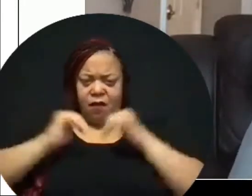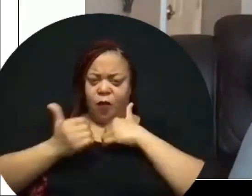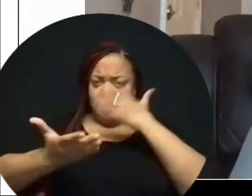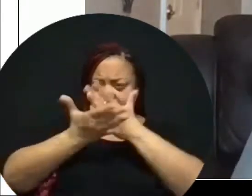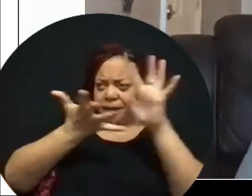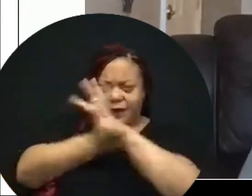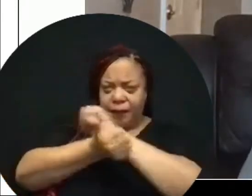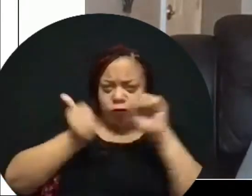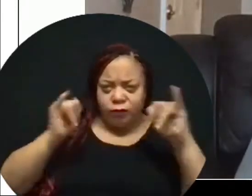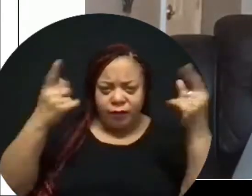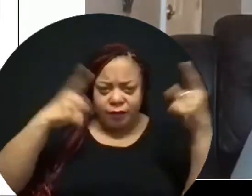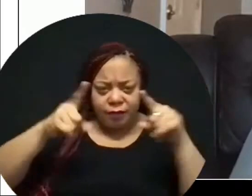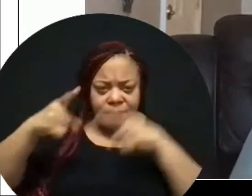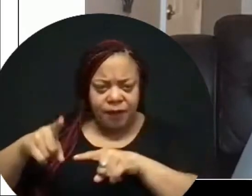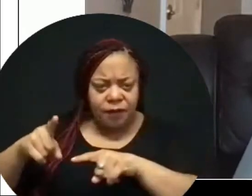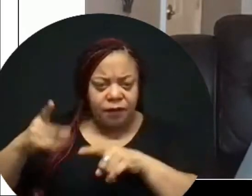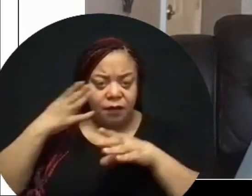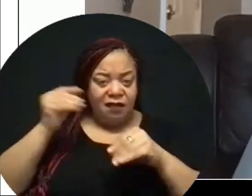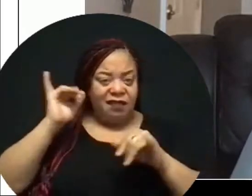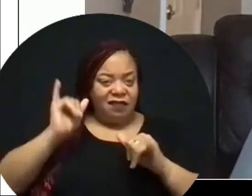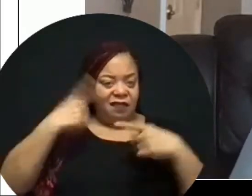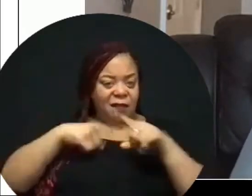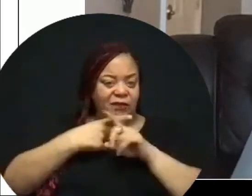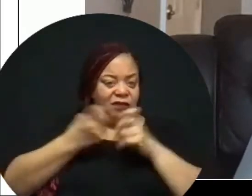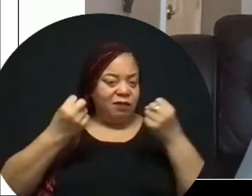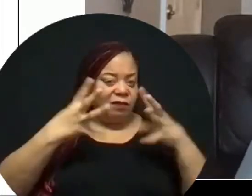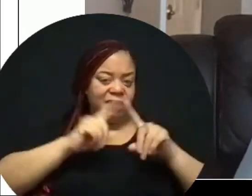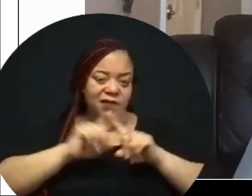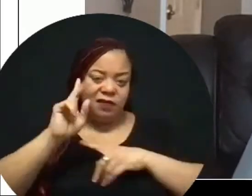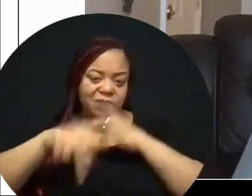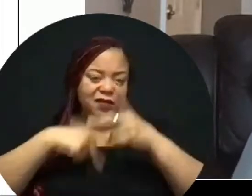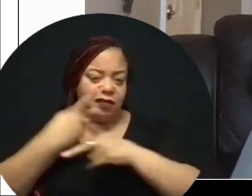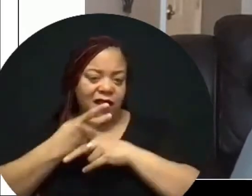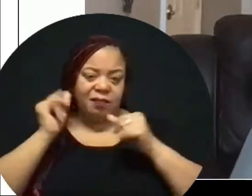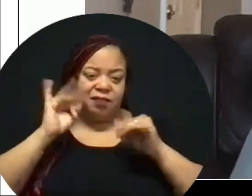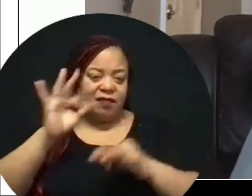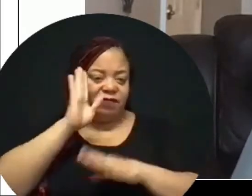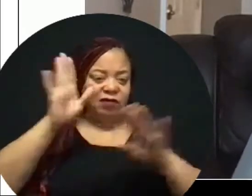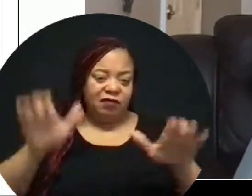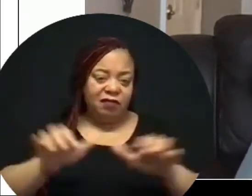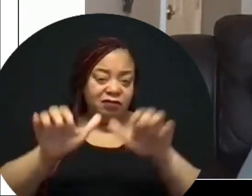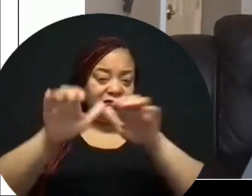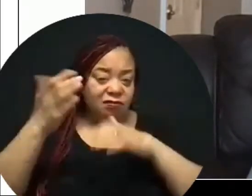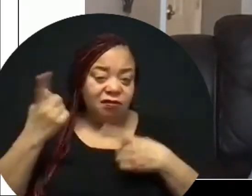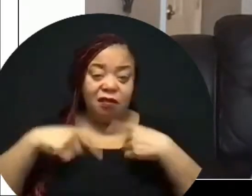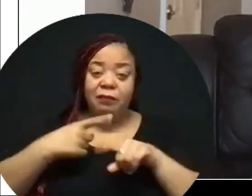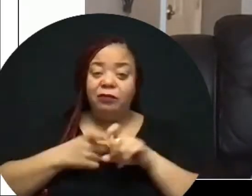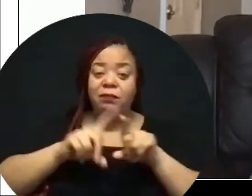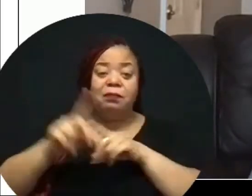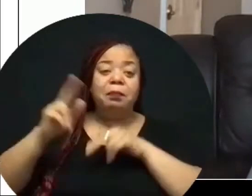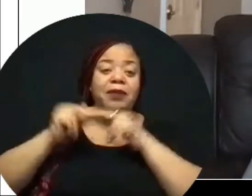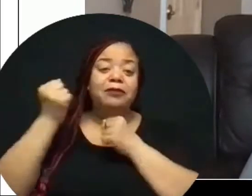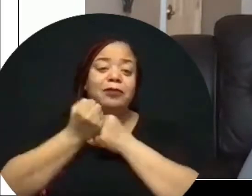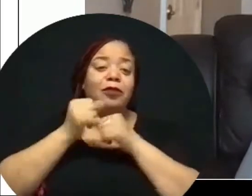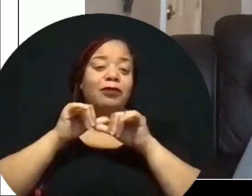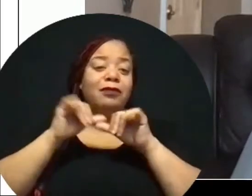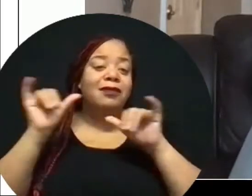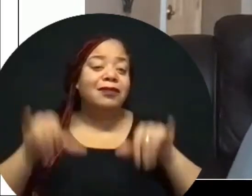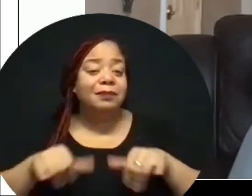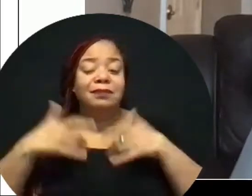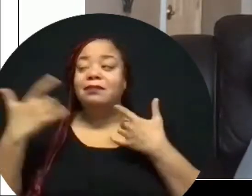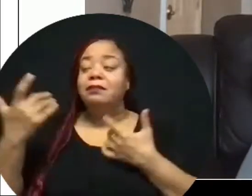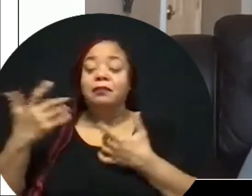I think we could look at a society where prisons aren't a thing, where we solve our problems within inside our communities and